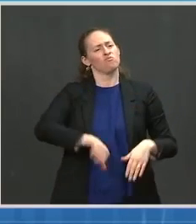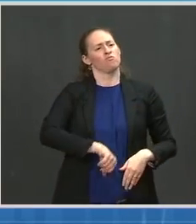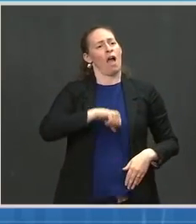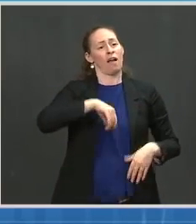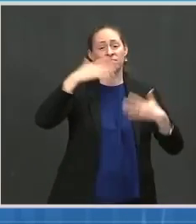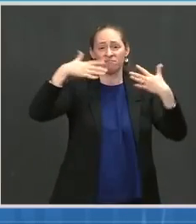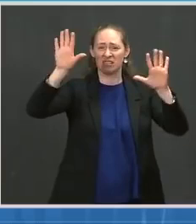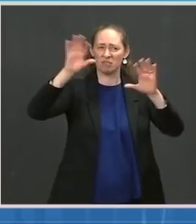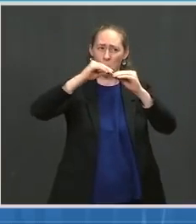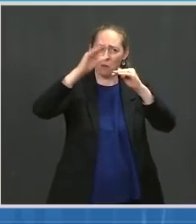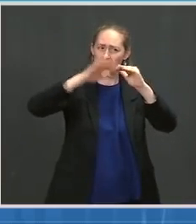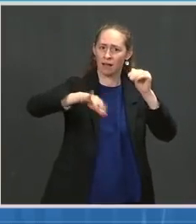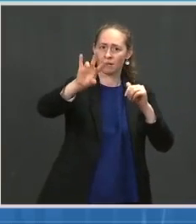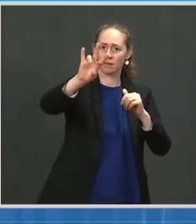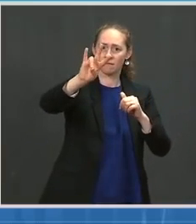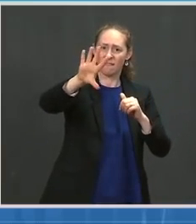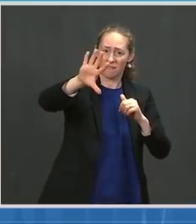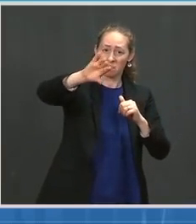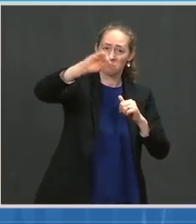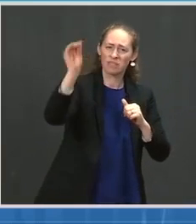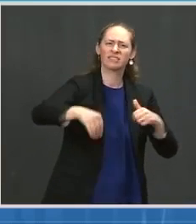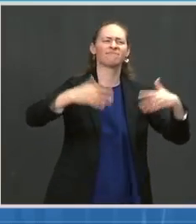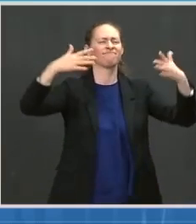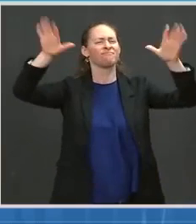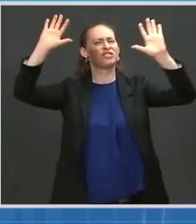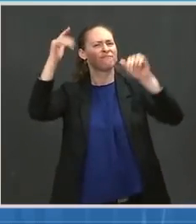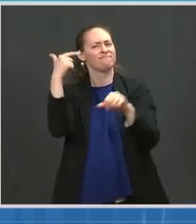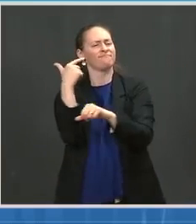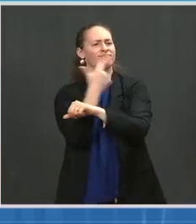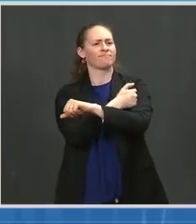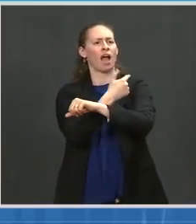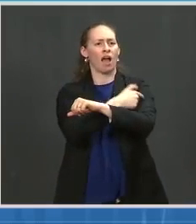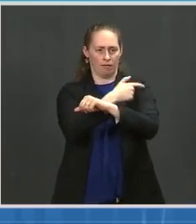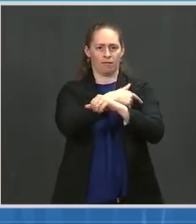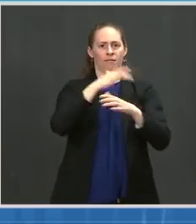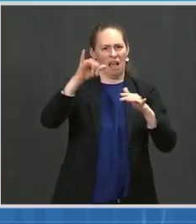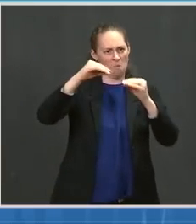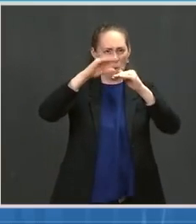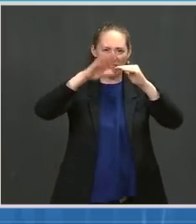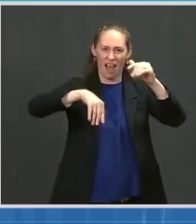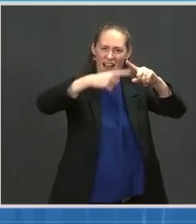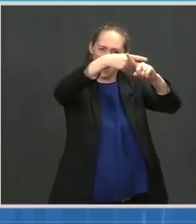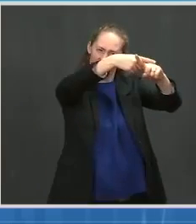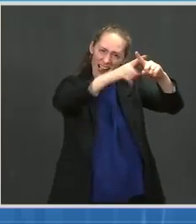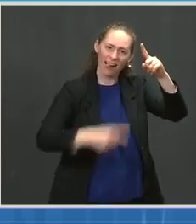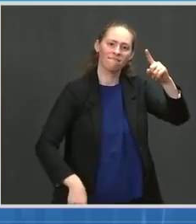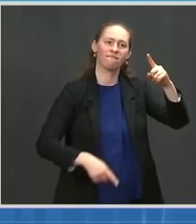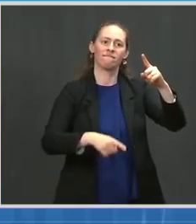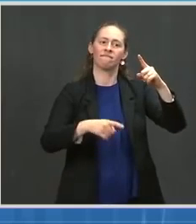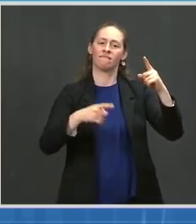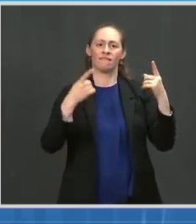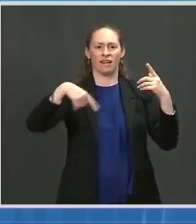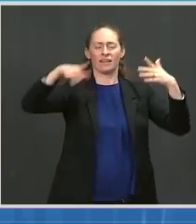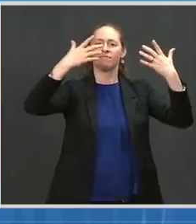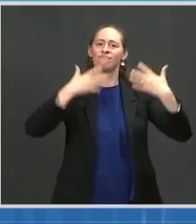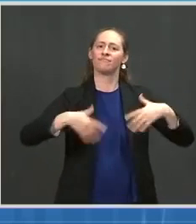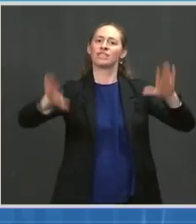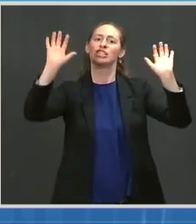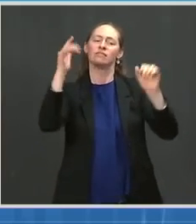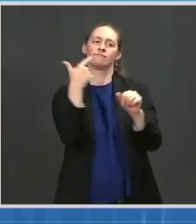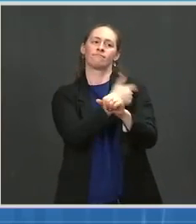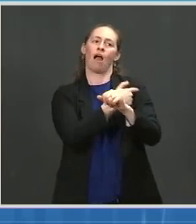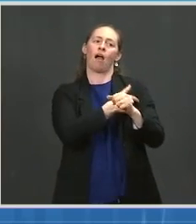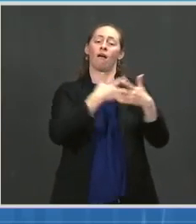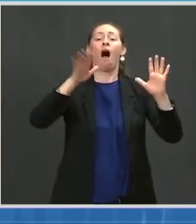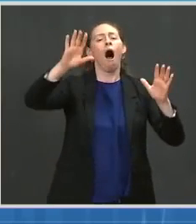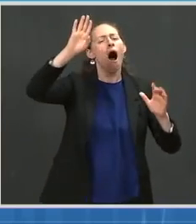have received at least 1 dose of the vaccine. More than half of people over 65 have been fully vaccinated. So we're glad about that, but we're not done yet. And